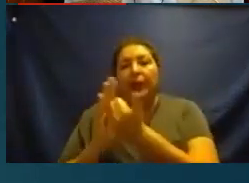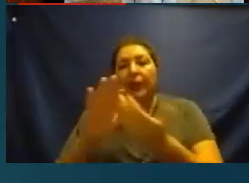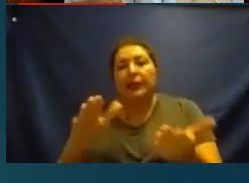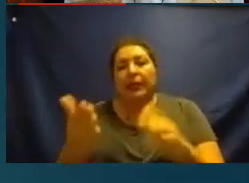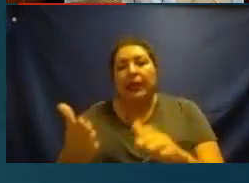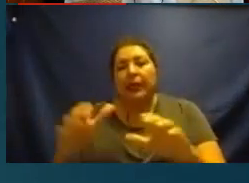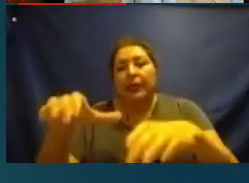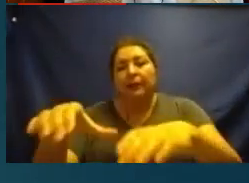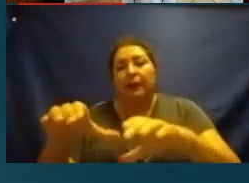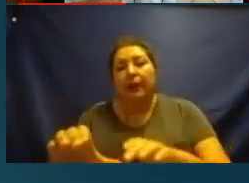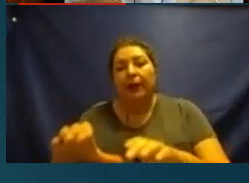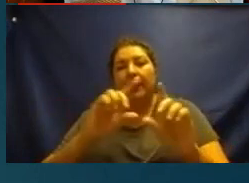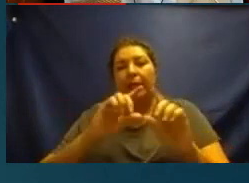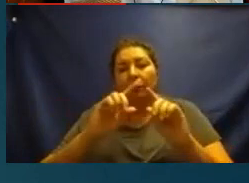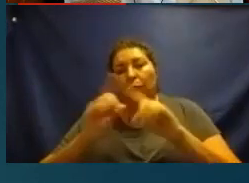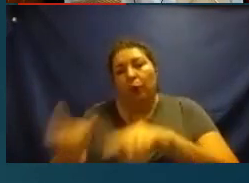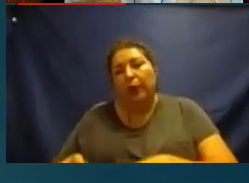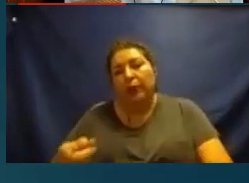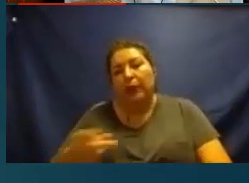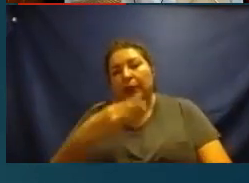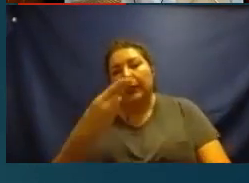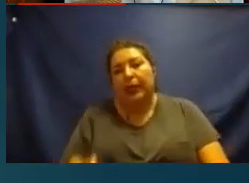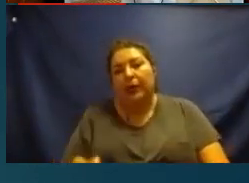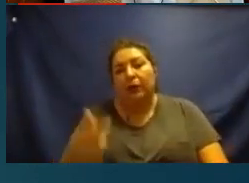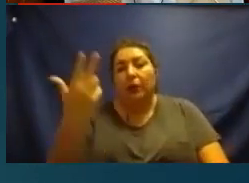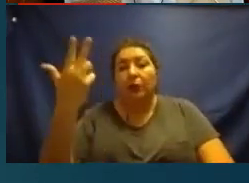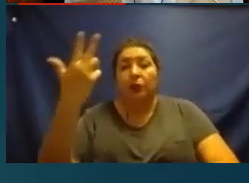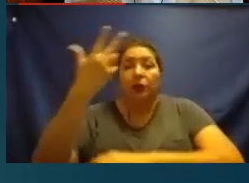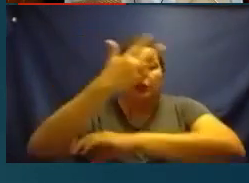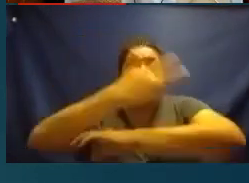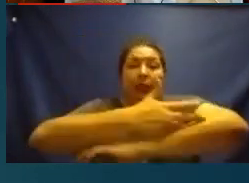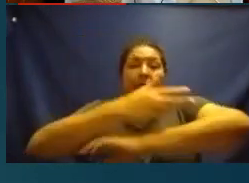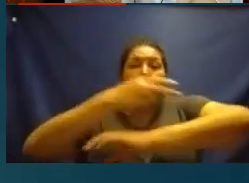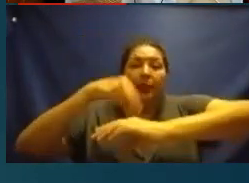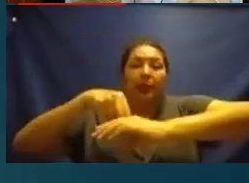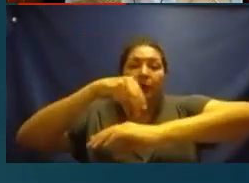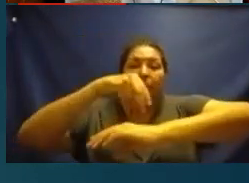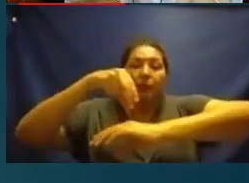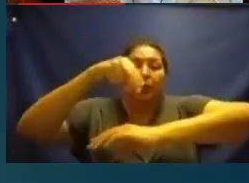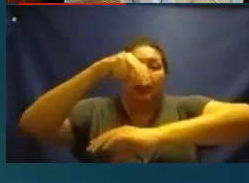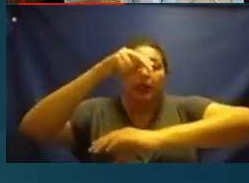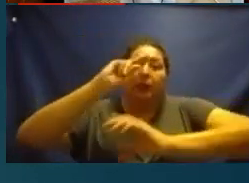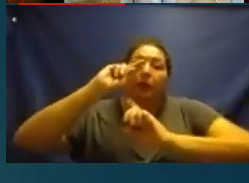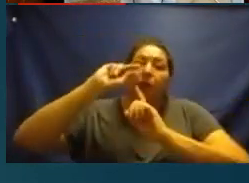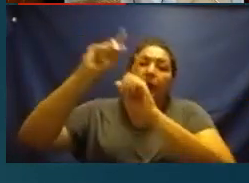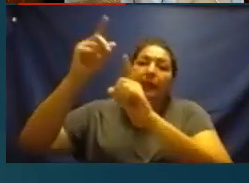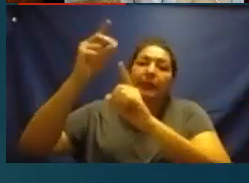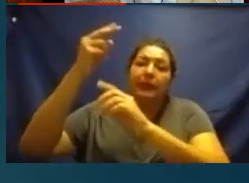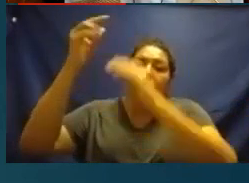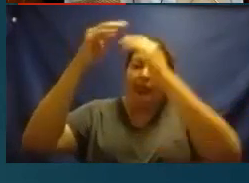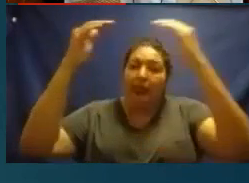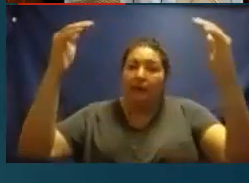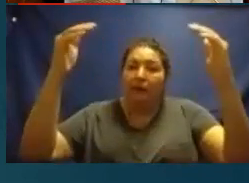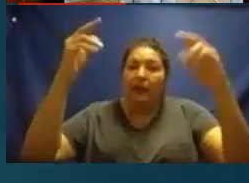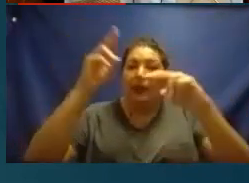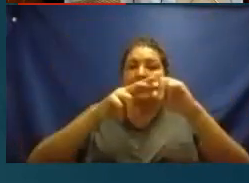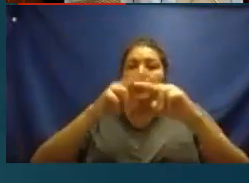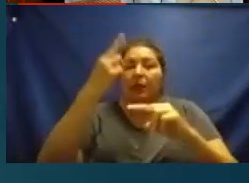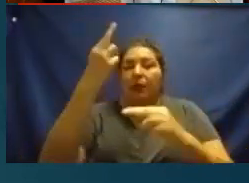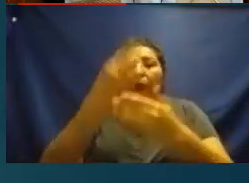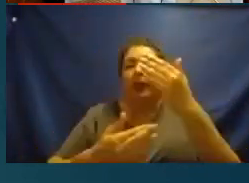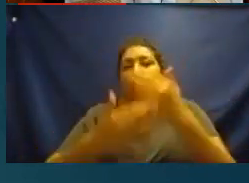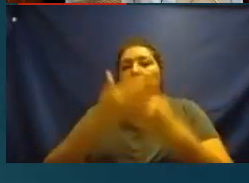He descended into hell. The third day he arose again from the dead. He ascended into heaven and sits at the right hand